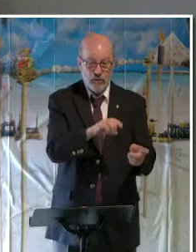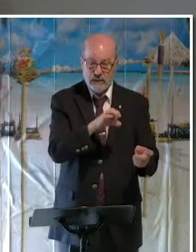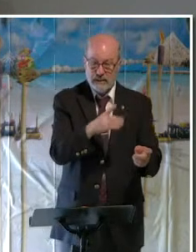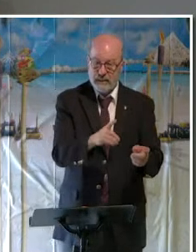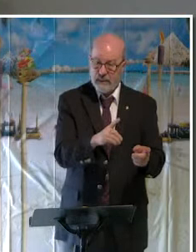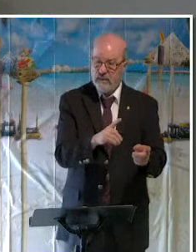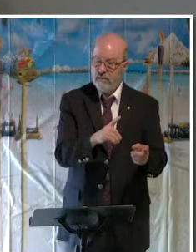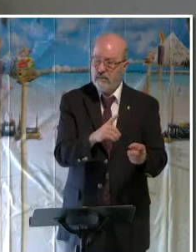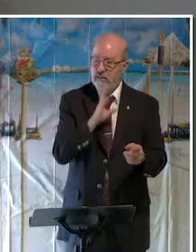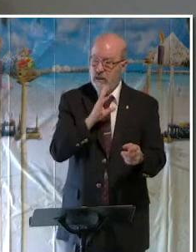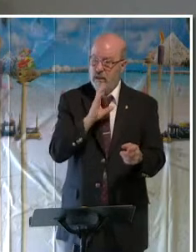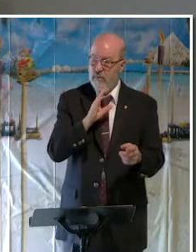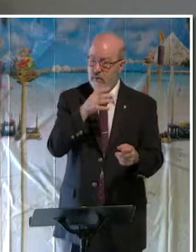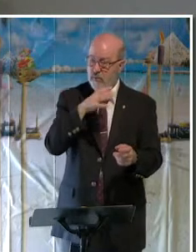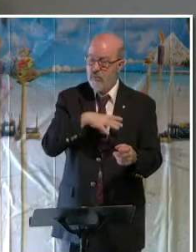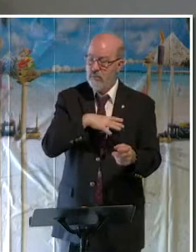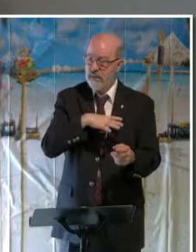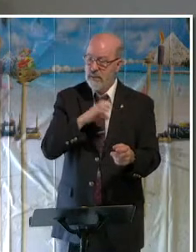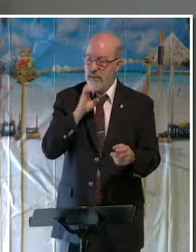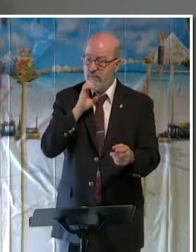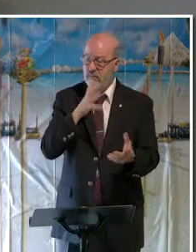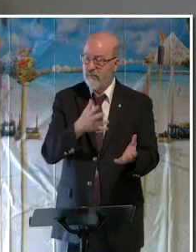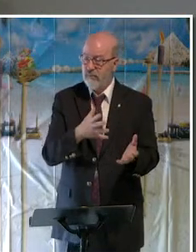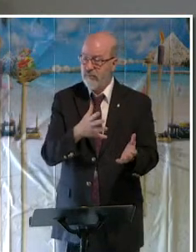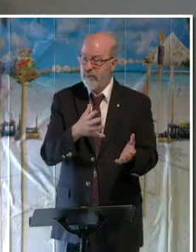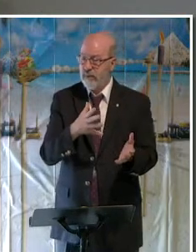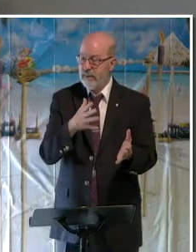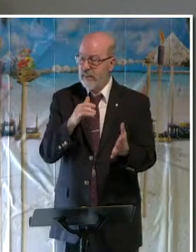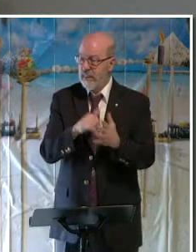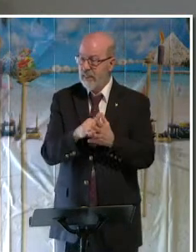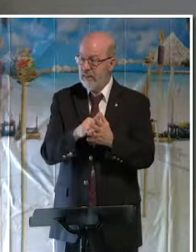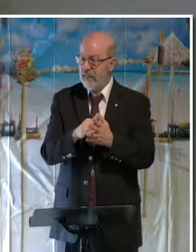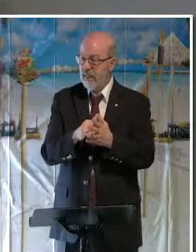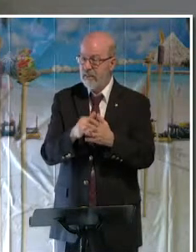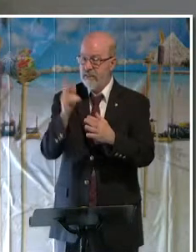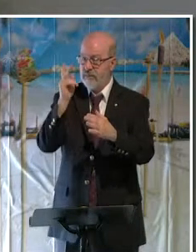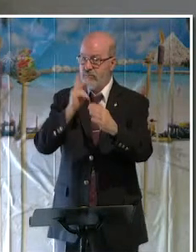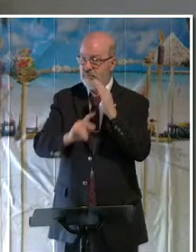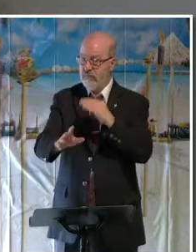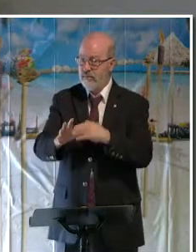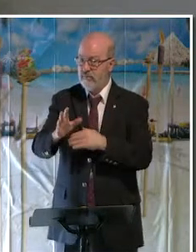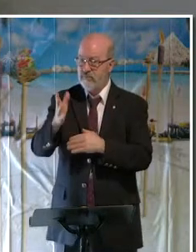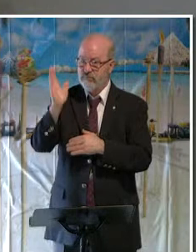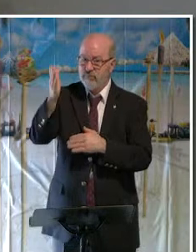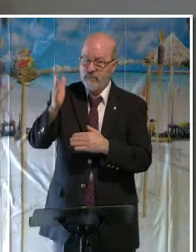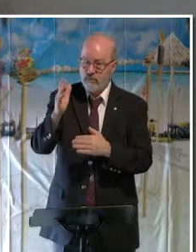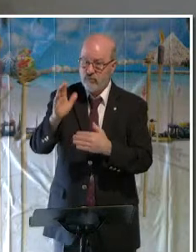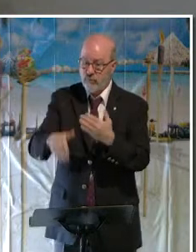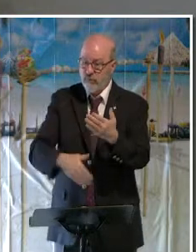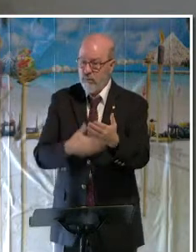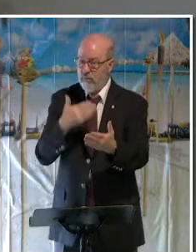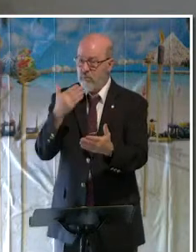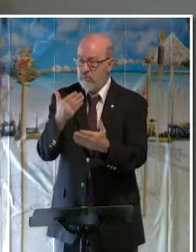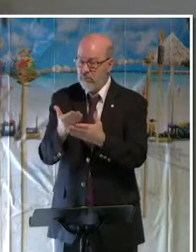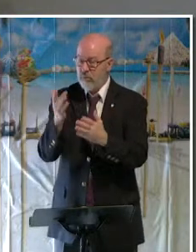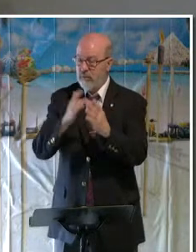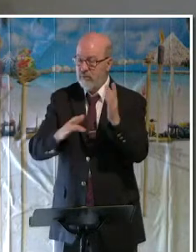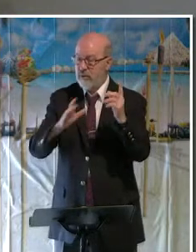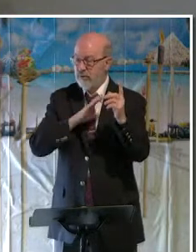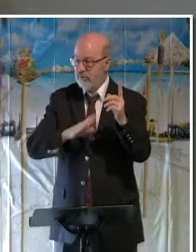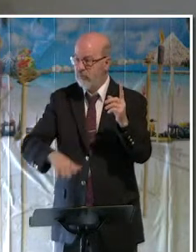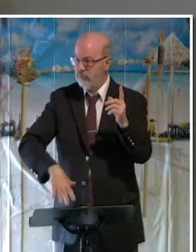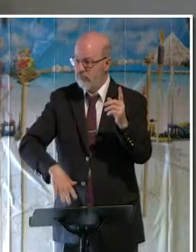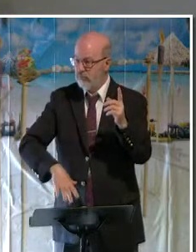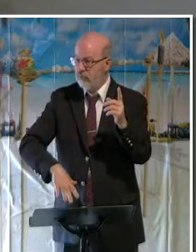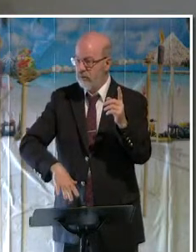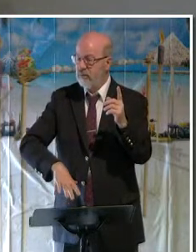seed, speaking about the woman. And that is a prophetic reference to the birth of Jesus